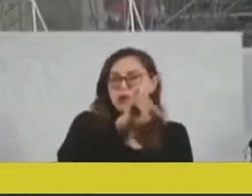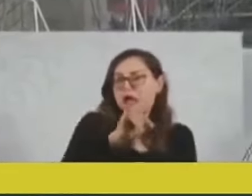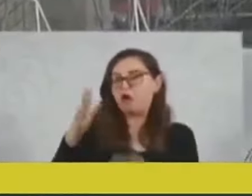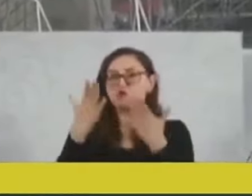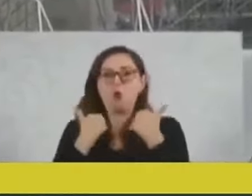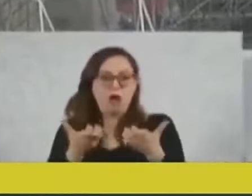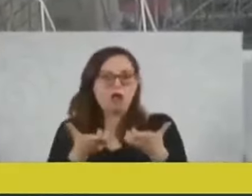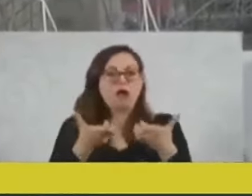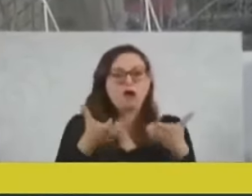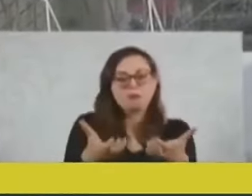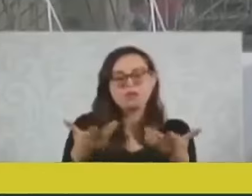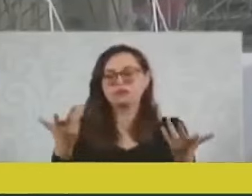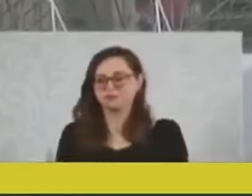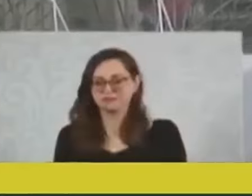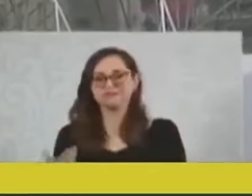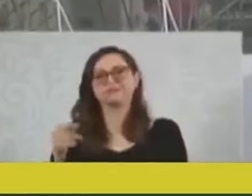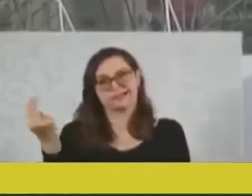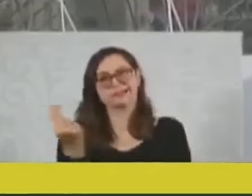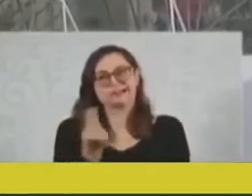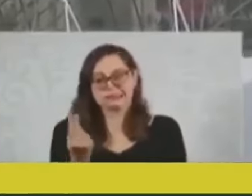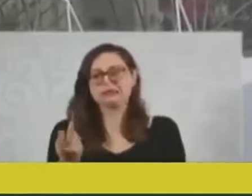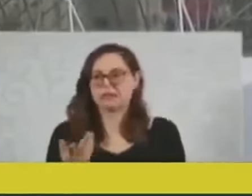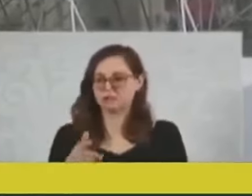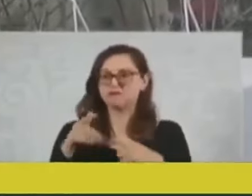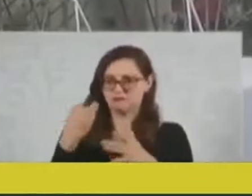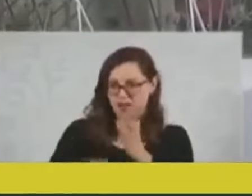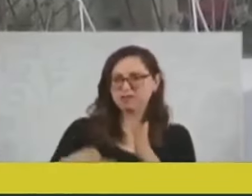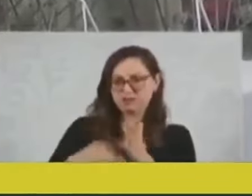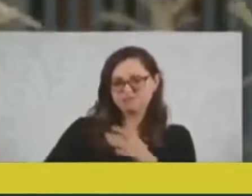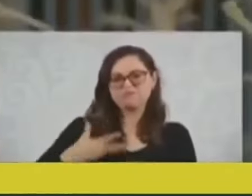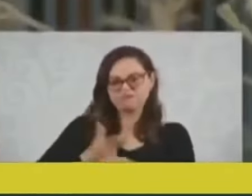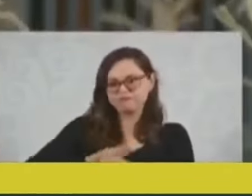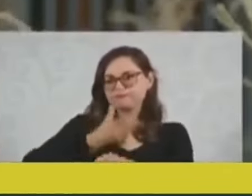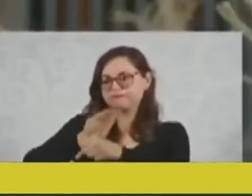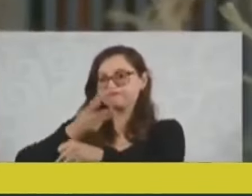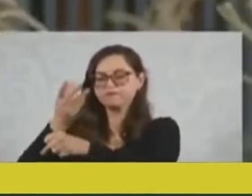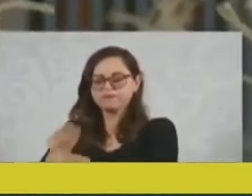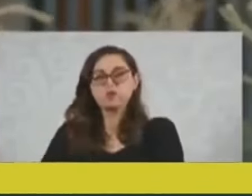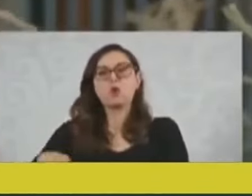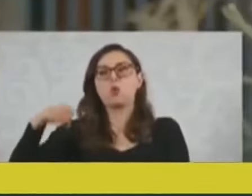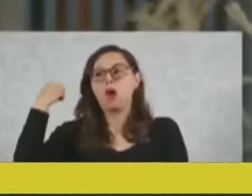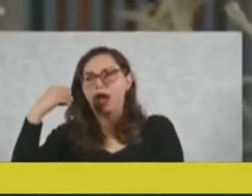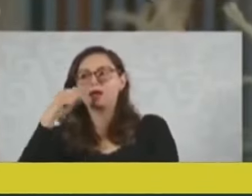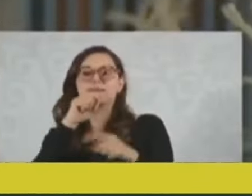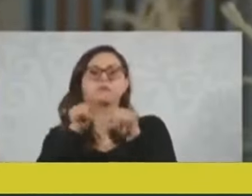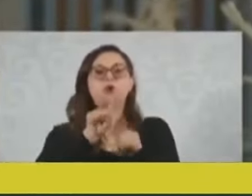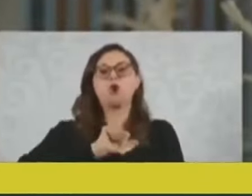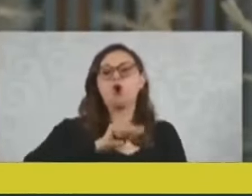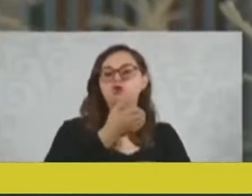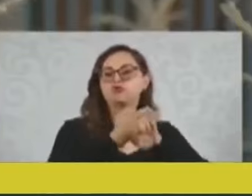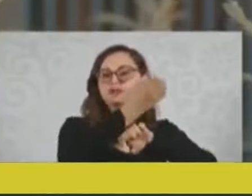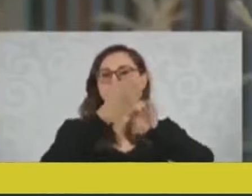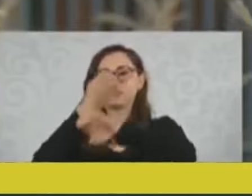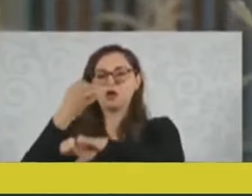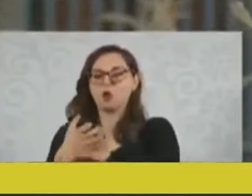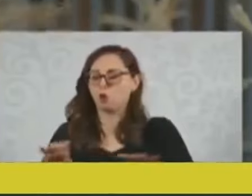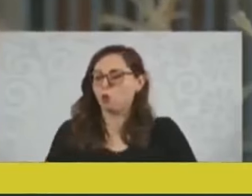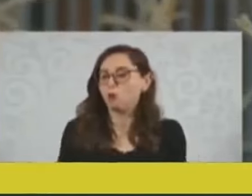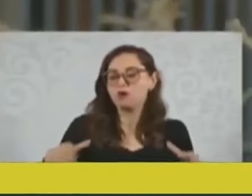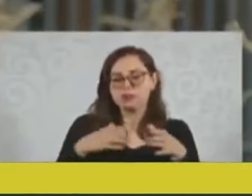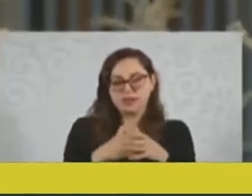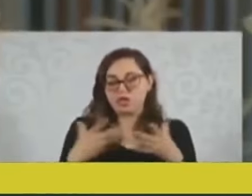the most further localities with another state of the republic,